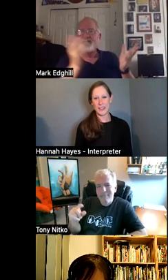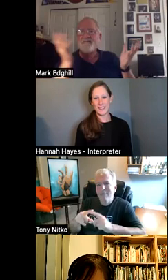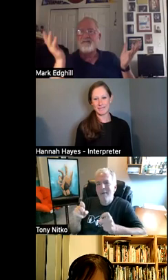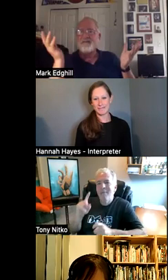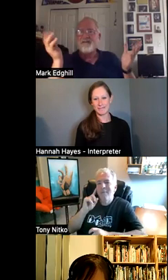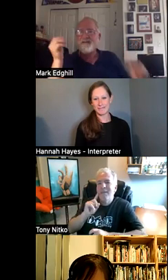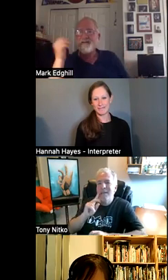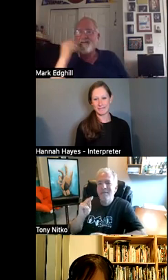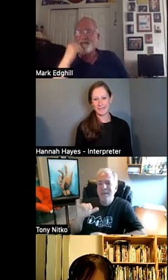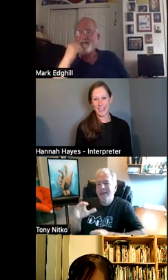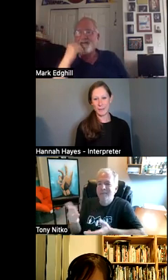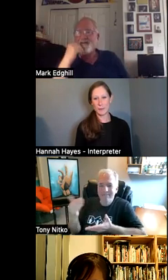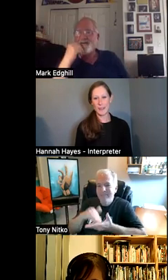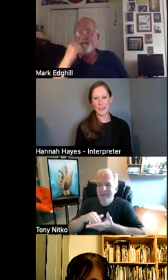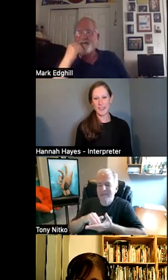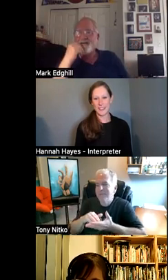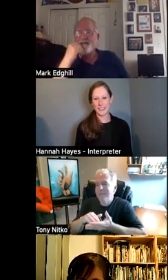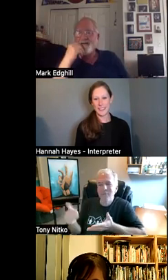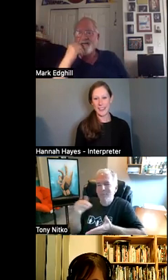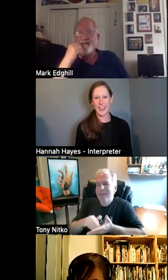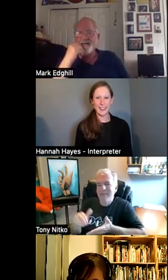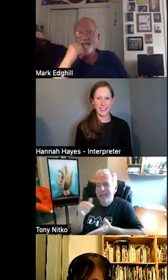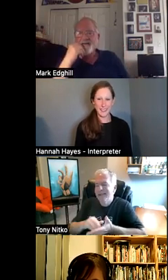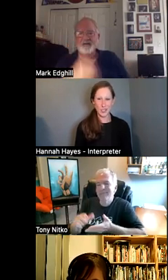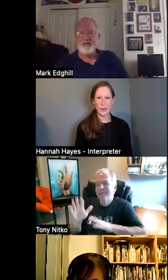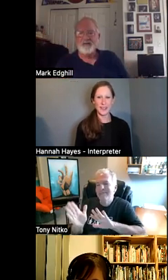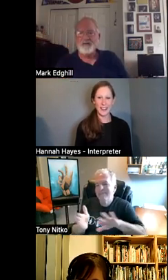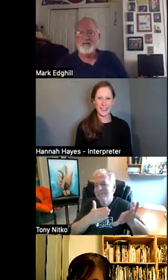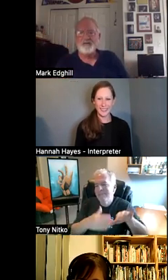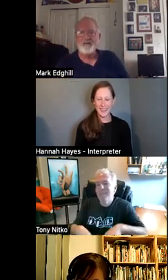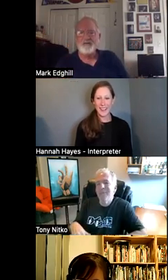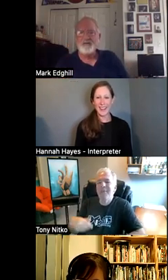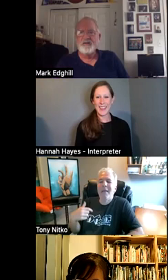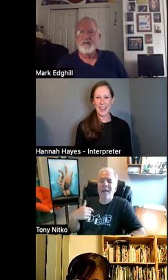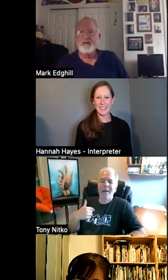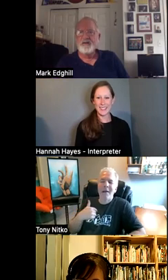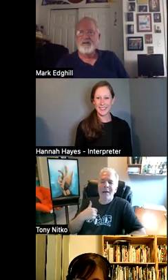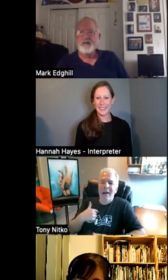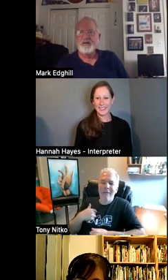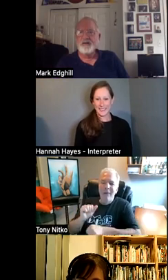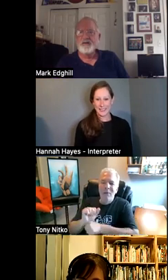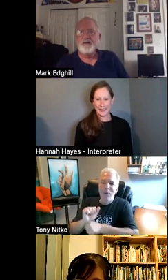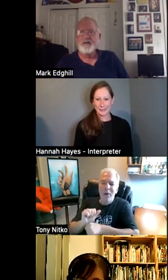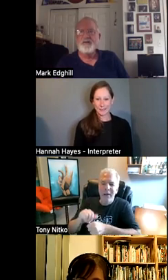I'm Tony, and I'm from Deaf Inc. Again, just reiterating that.